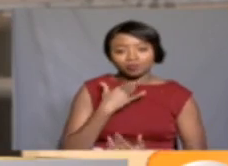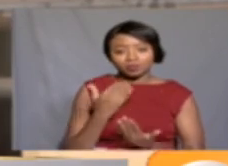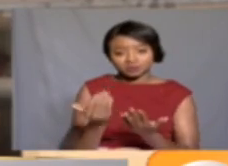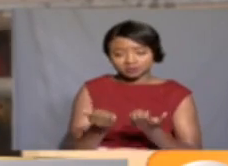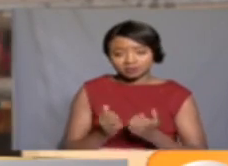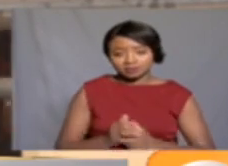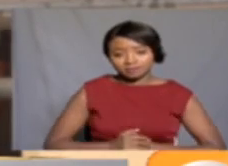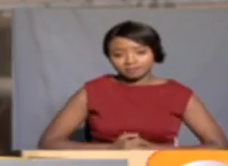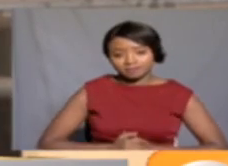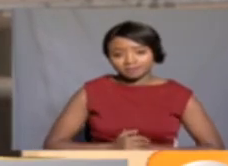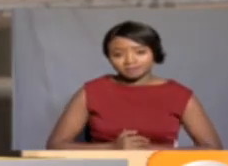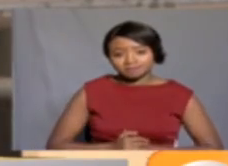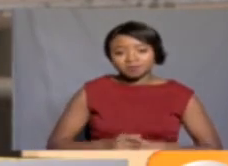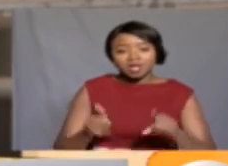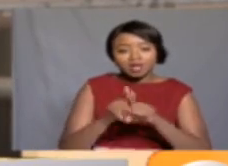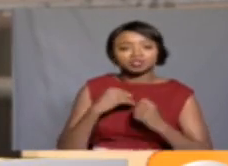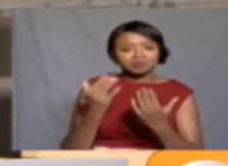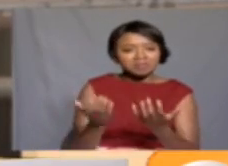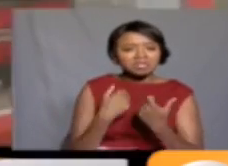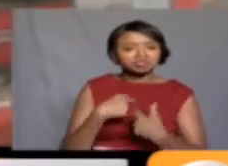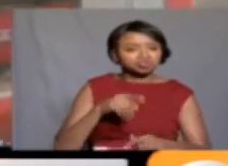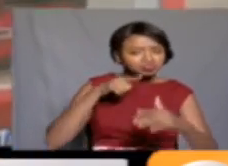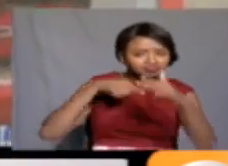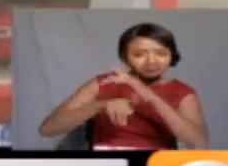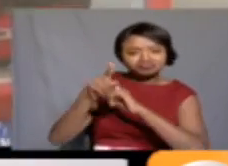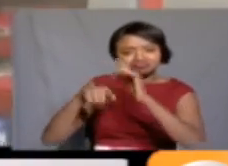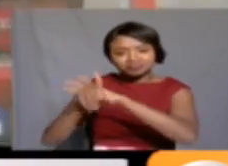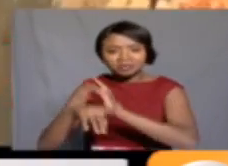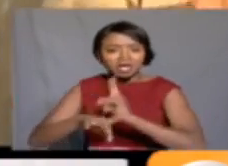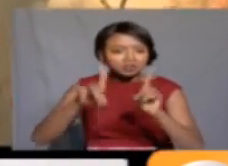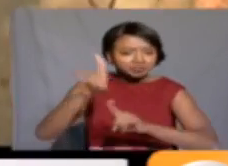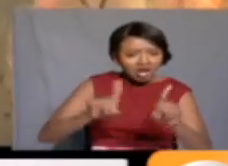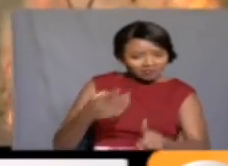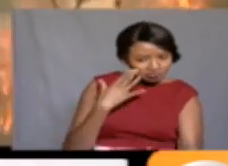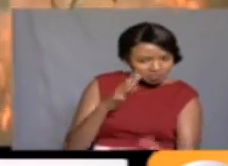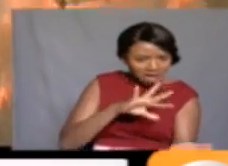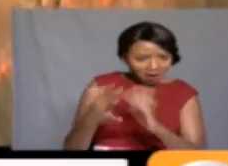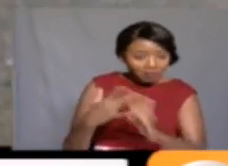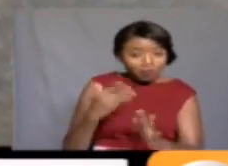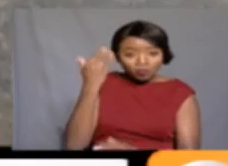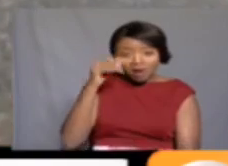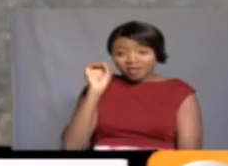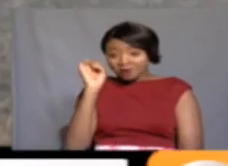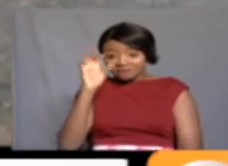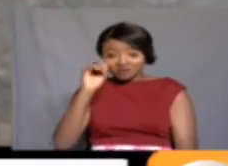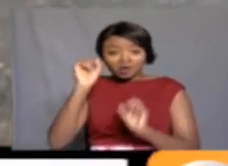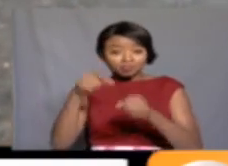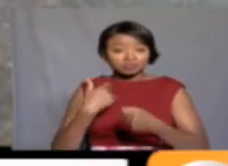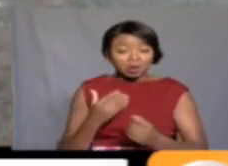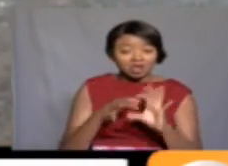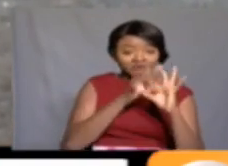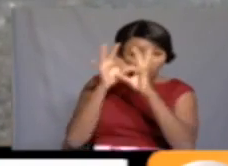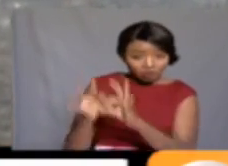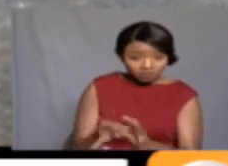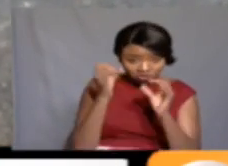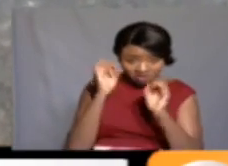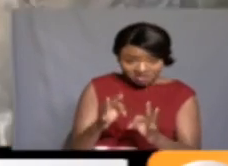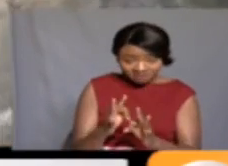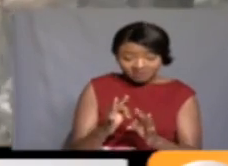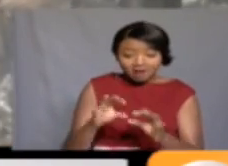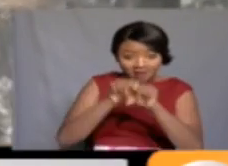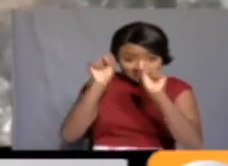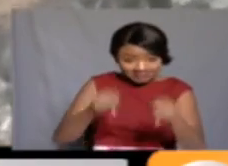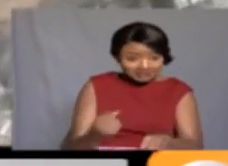also, I need to benchmark. In the future, we can have a collaboration where if in case the system detects some